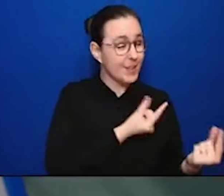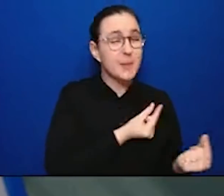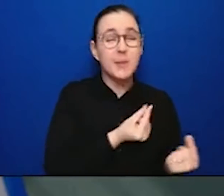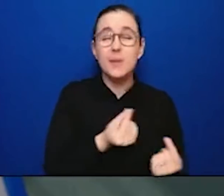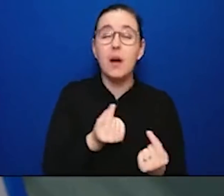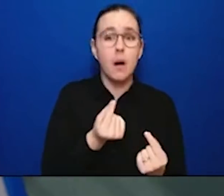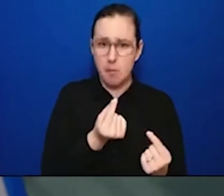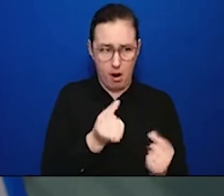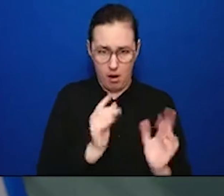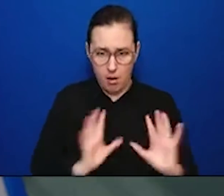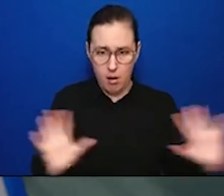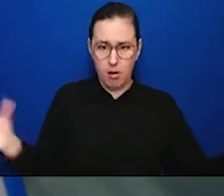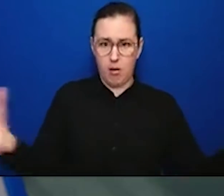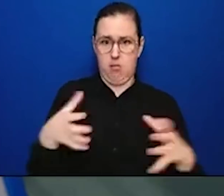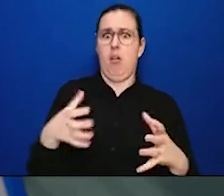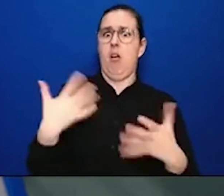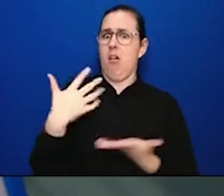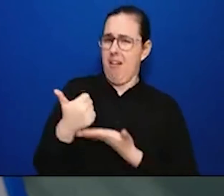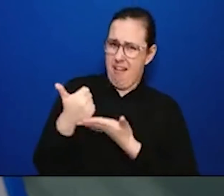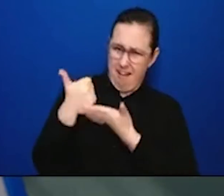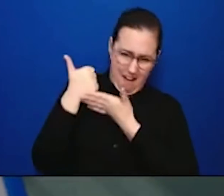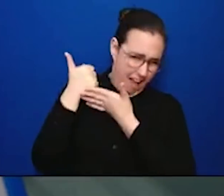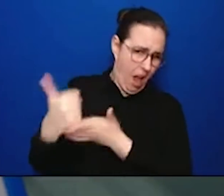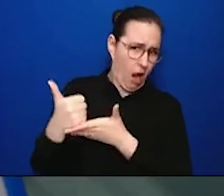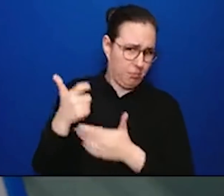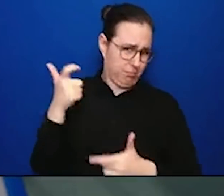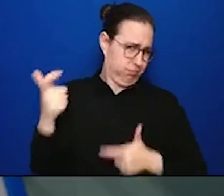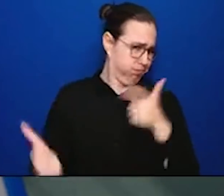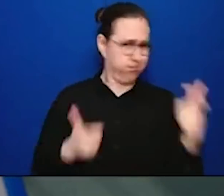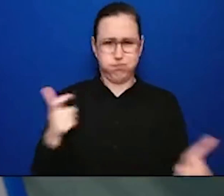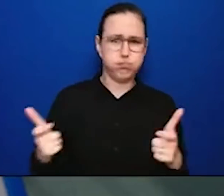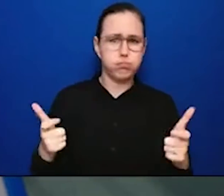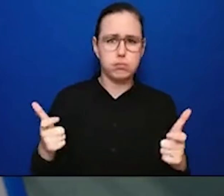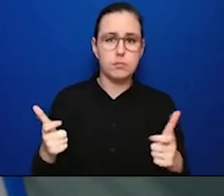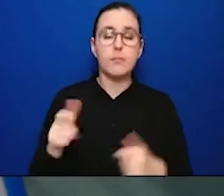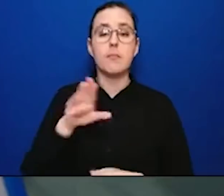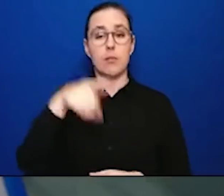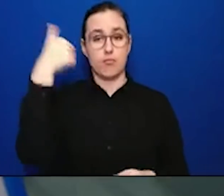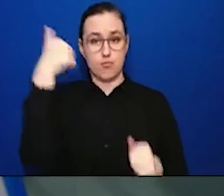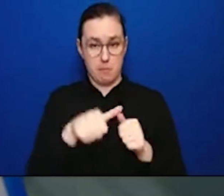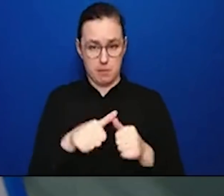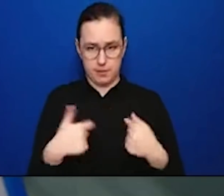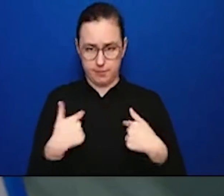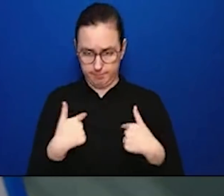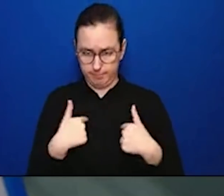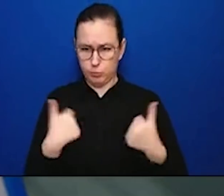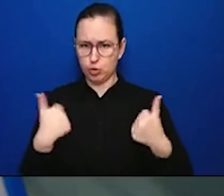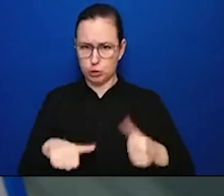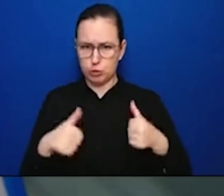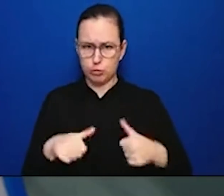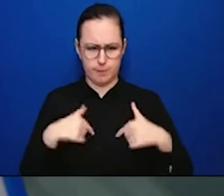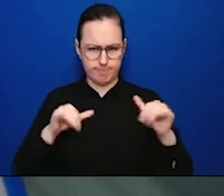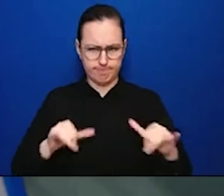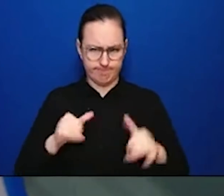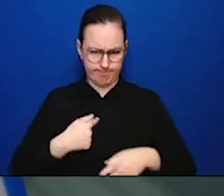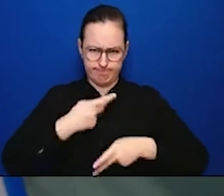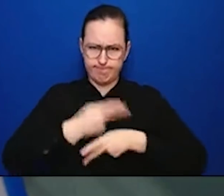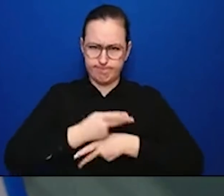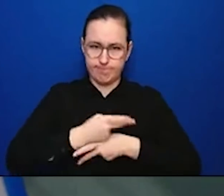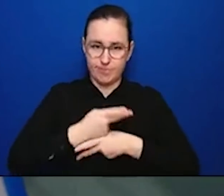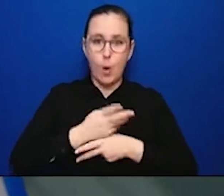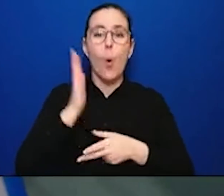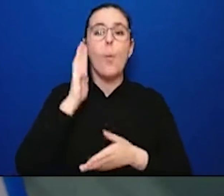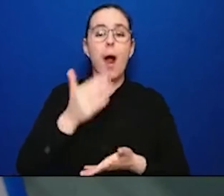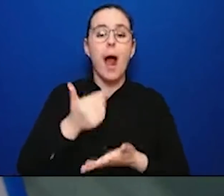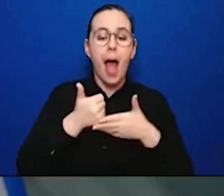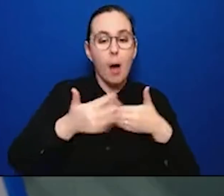essential difference all along, and to affirm to ourselves that our continued efforts now will again make the difference we need. All